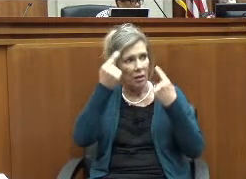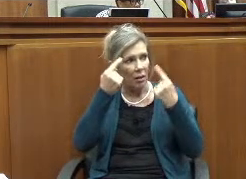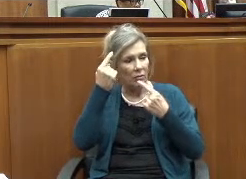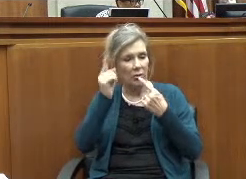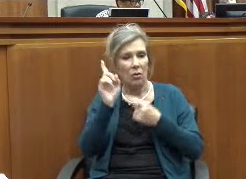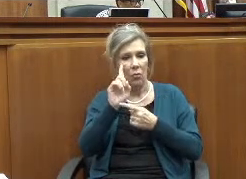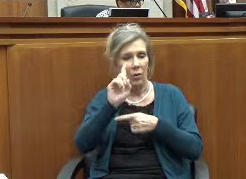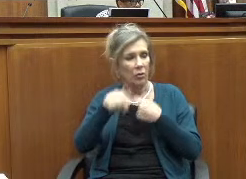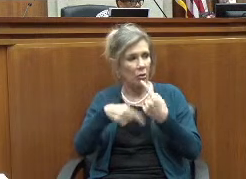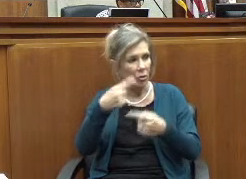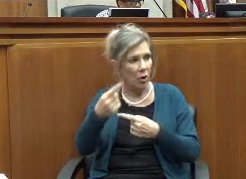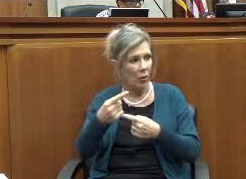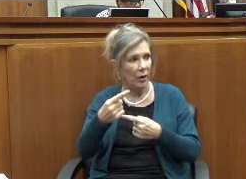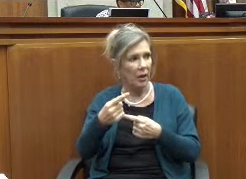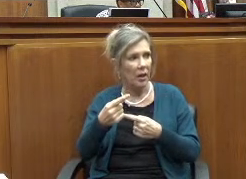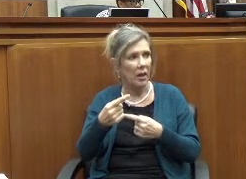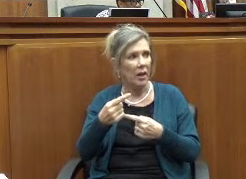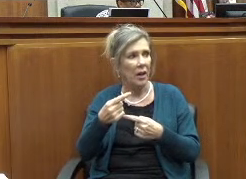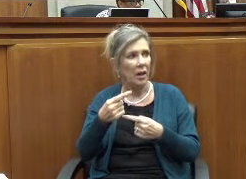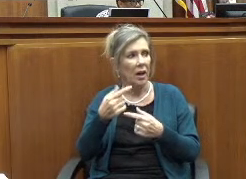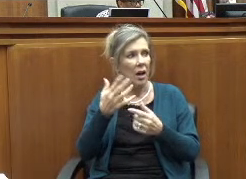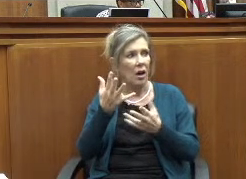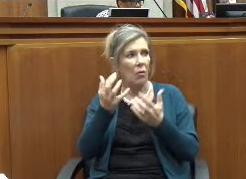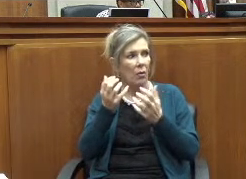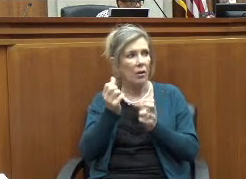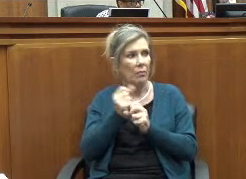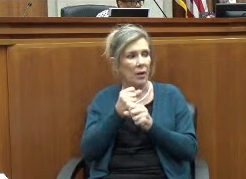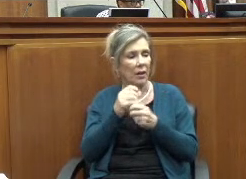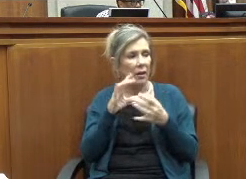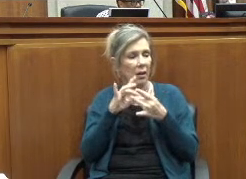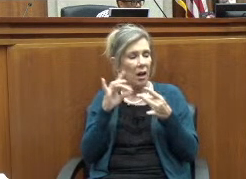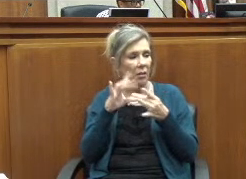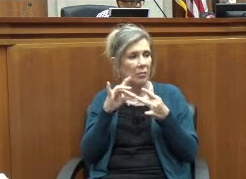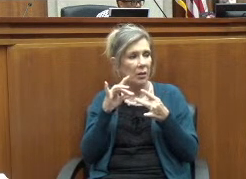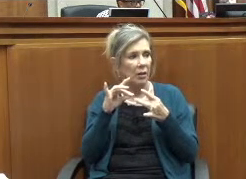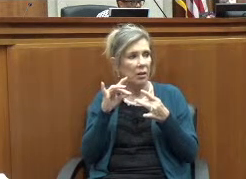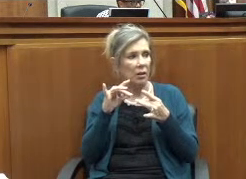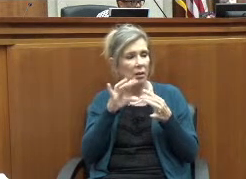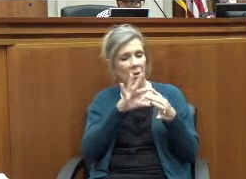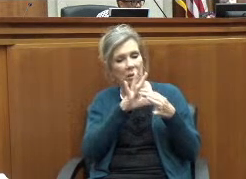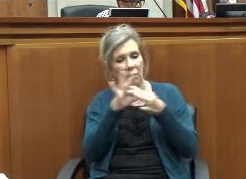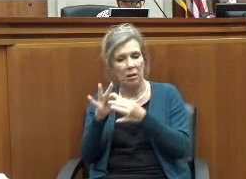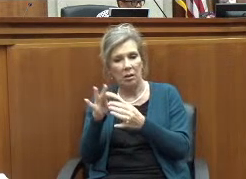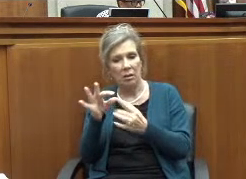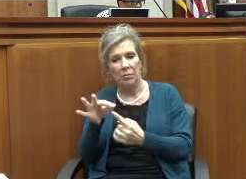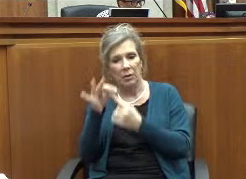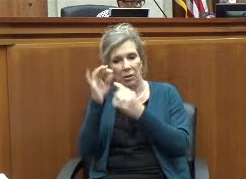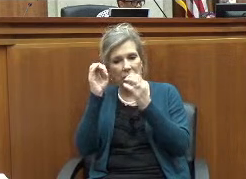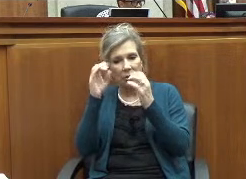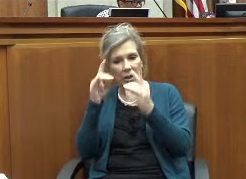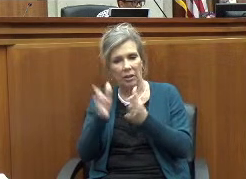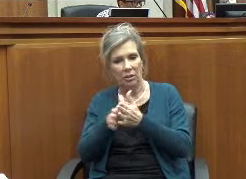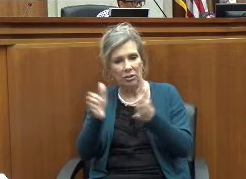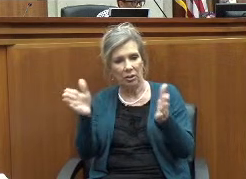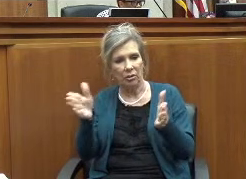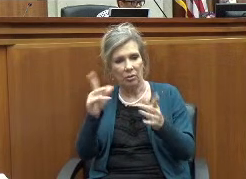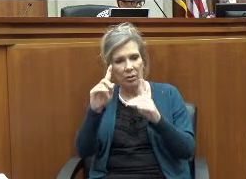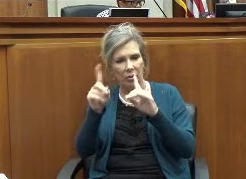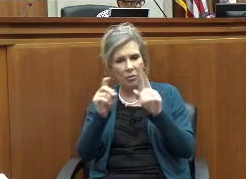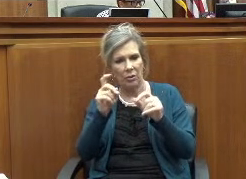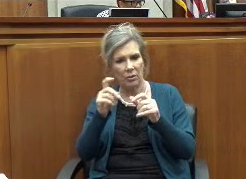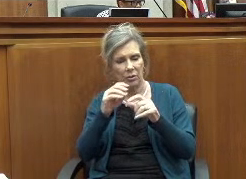going. And just want to make a comment with special education in general, that there were questions